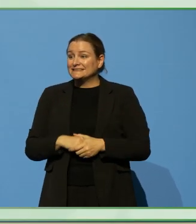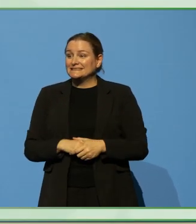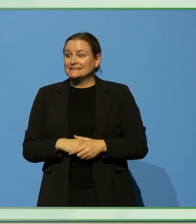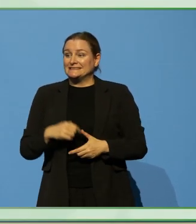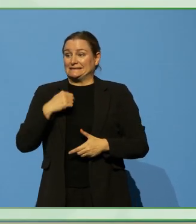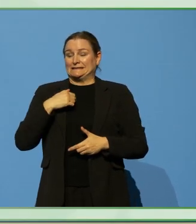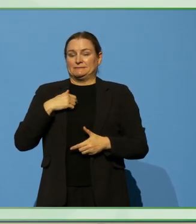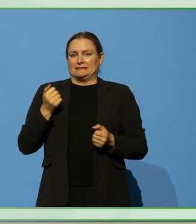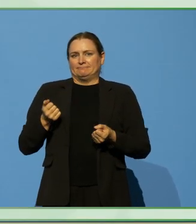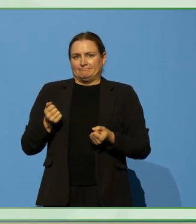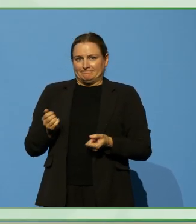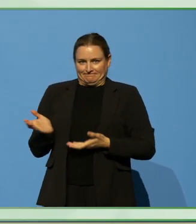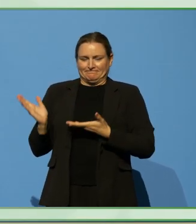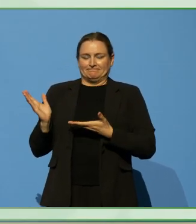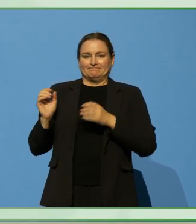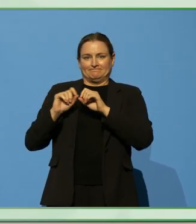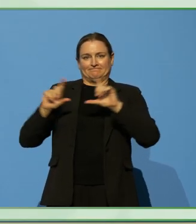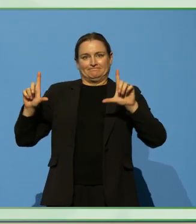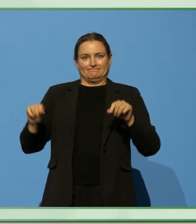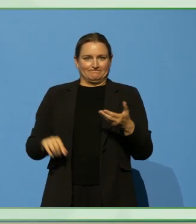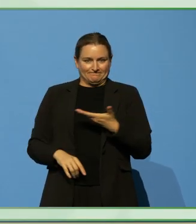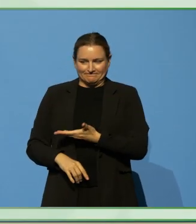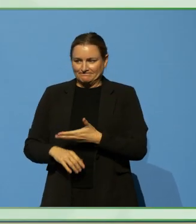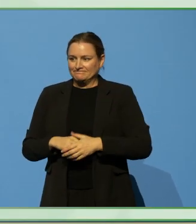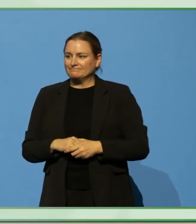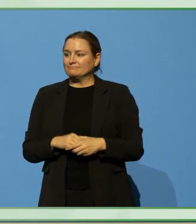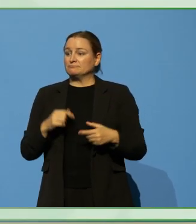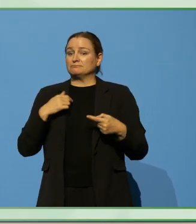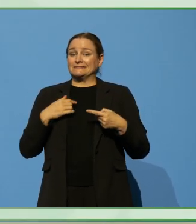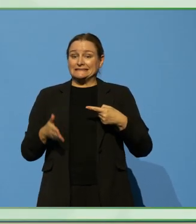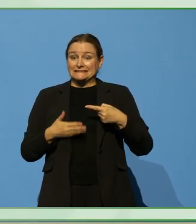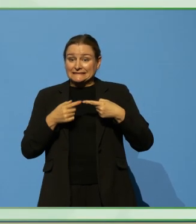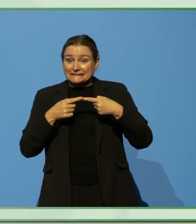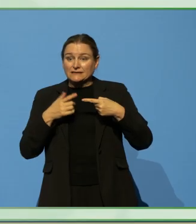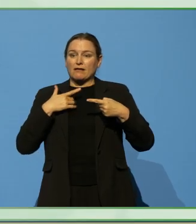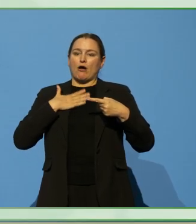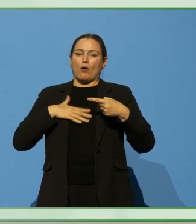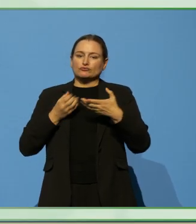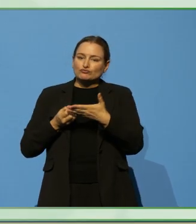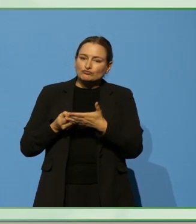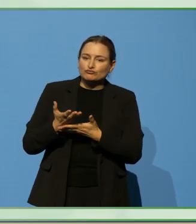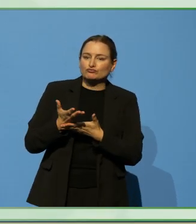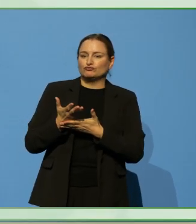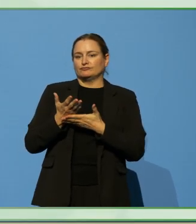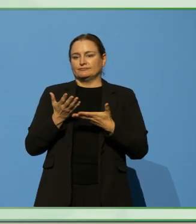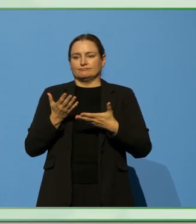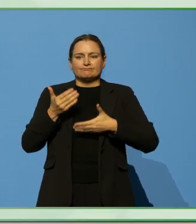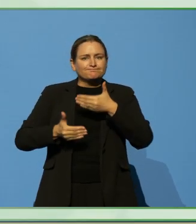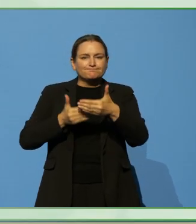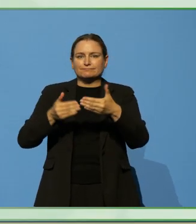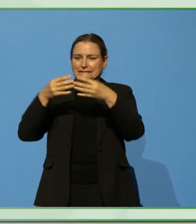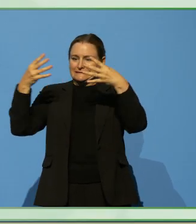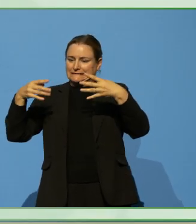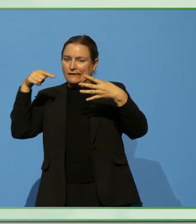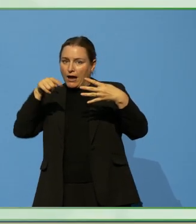to introduce the digital euro as a concept. And then the second part is more on how we do the inclusiveness in the design from the